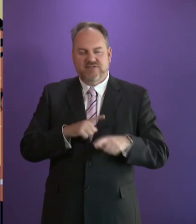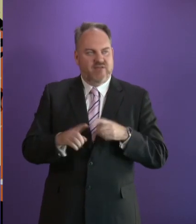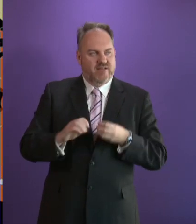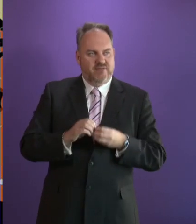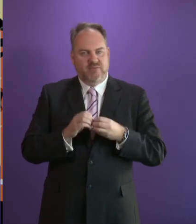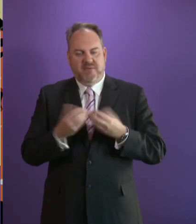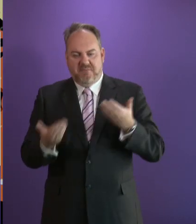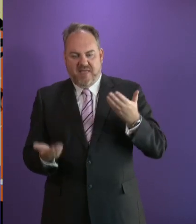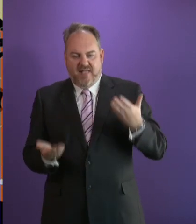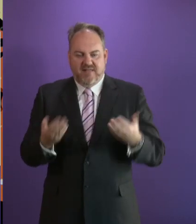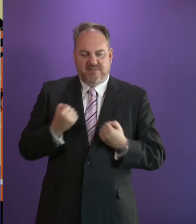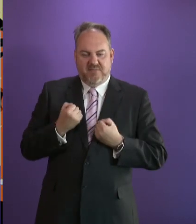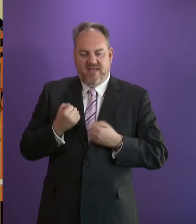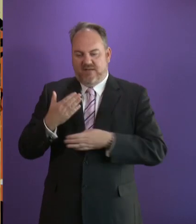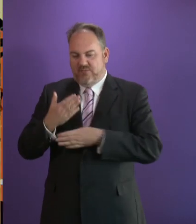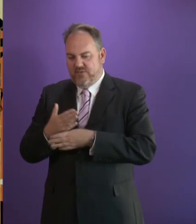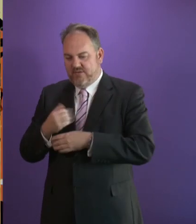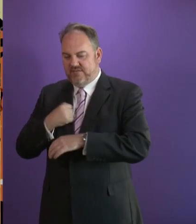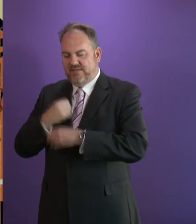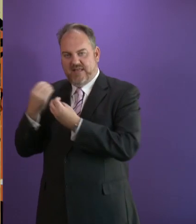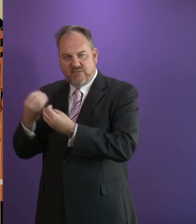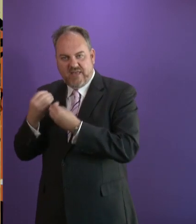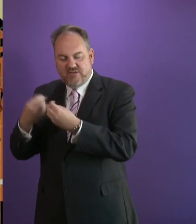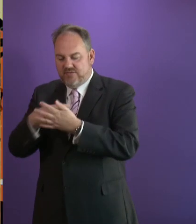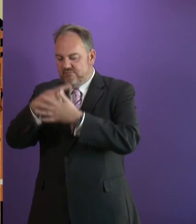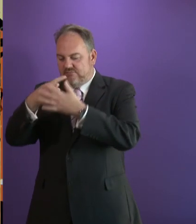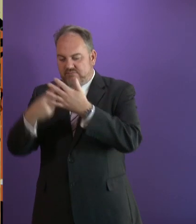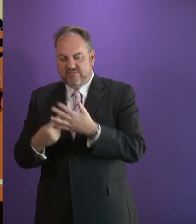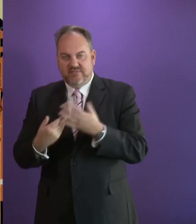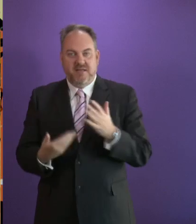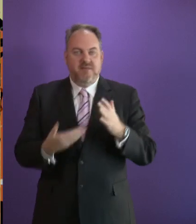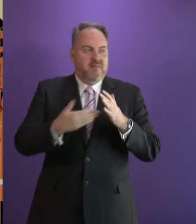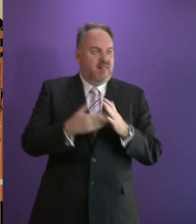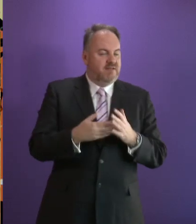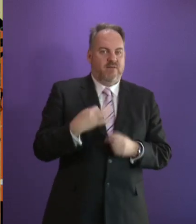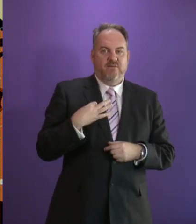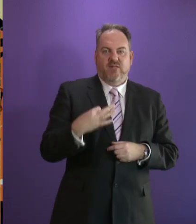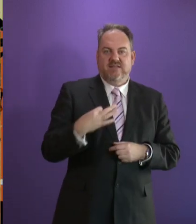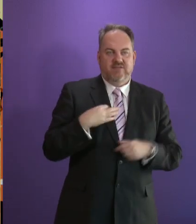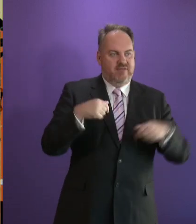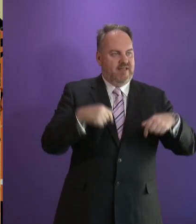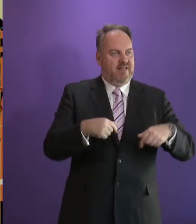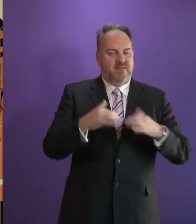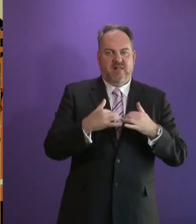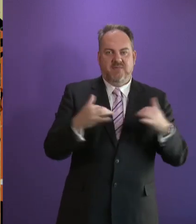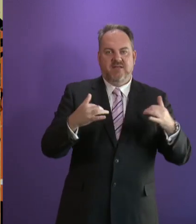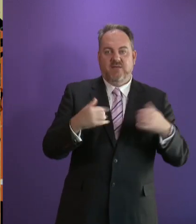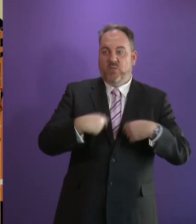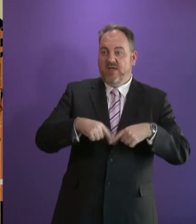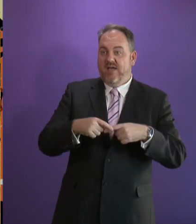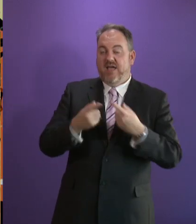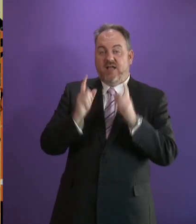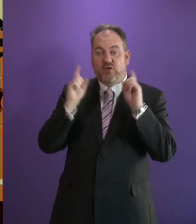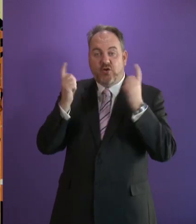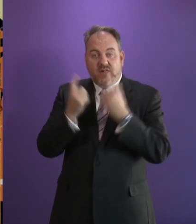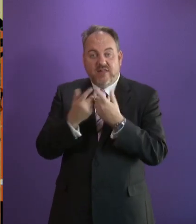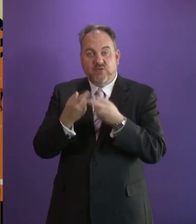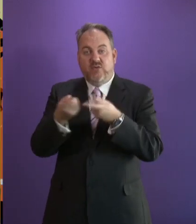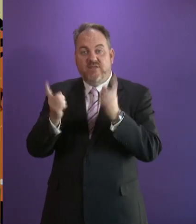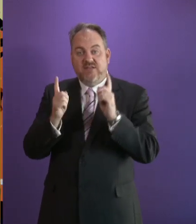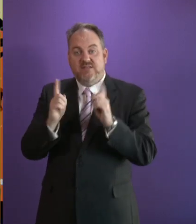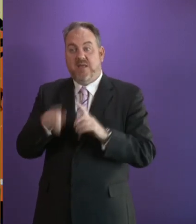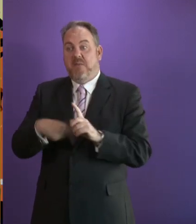other responsibilities. That's something somewhat unique to MSIPs. We're all volunteers. Most of us are in school, university or college, and many of us have a job on